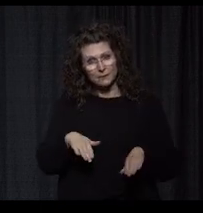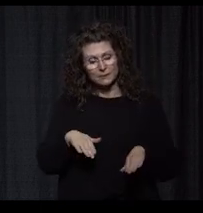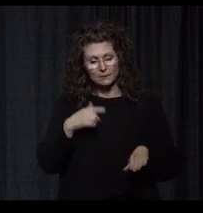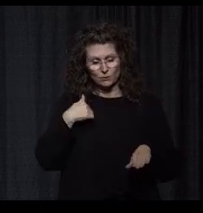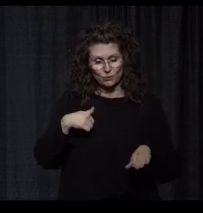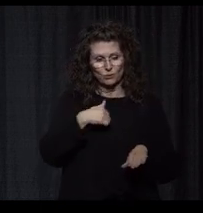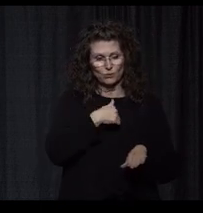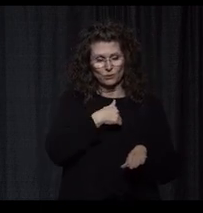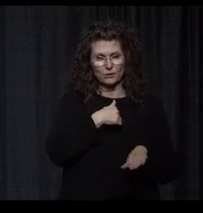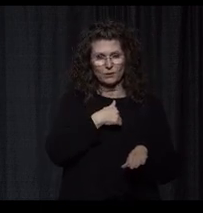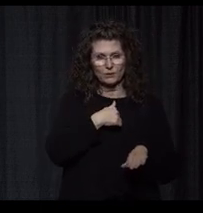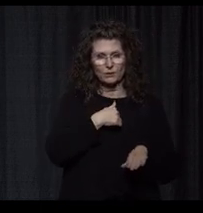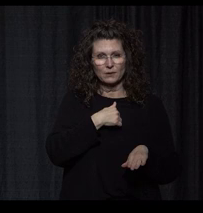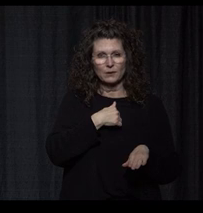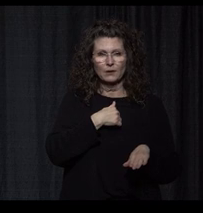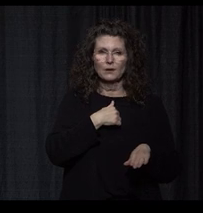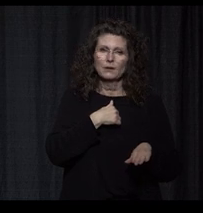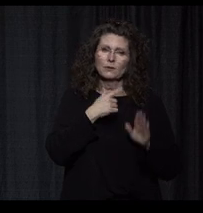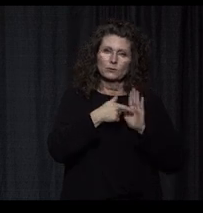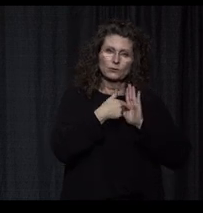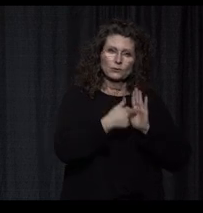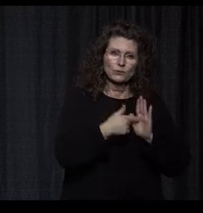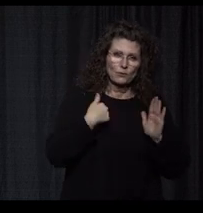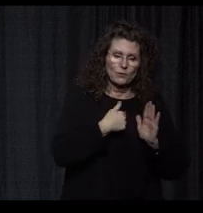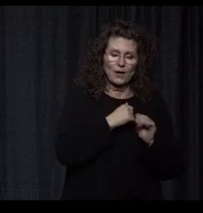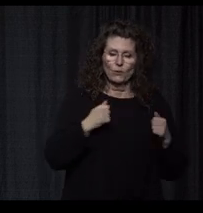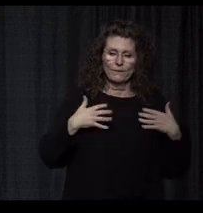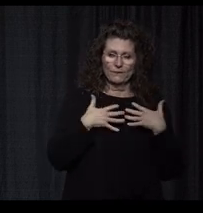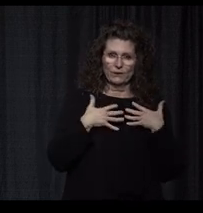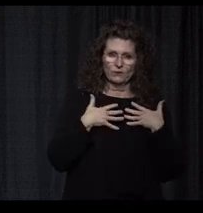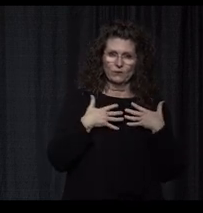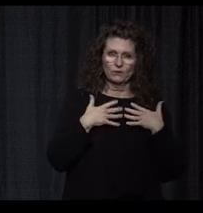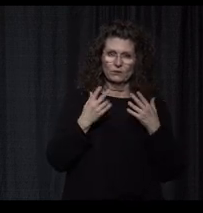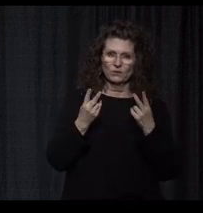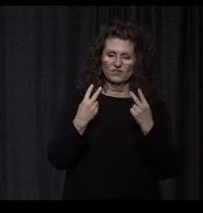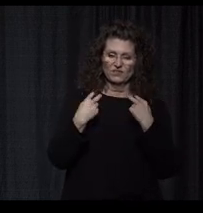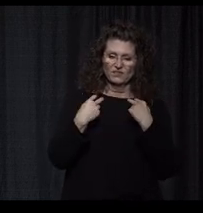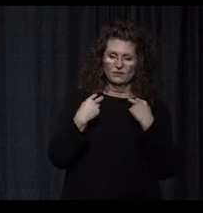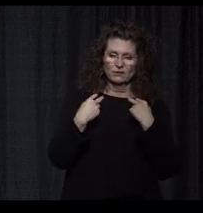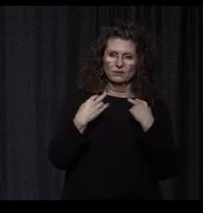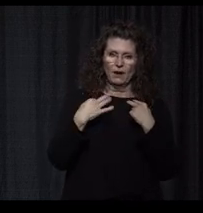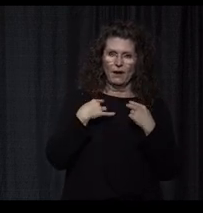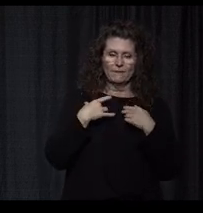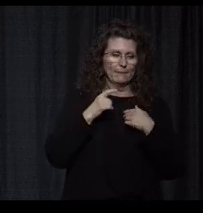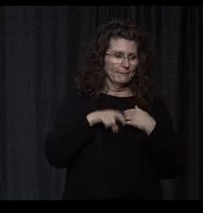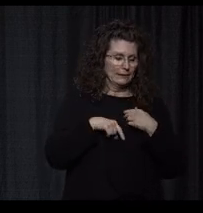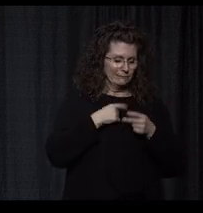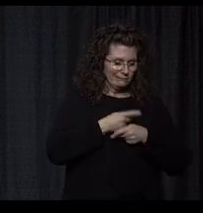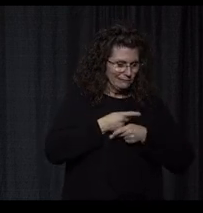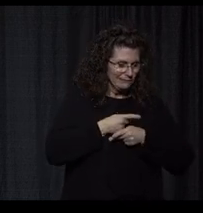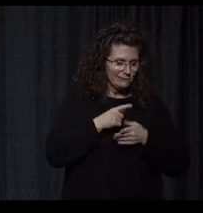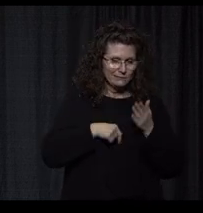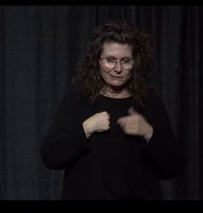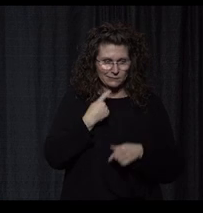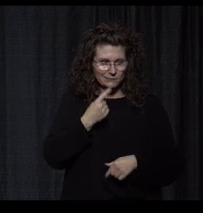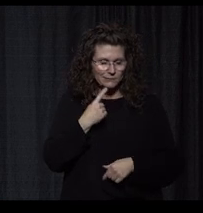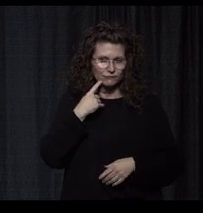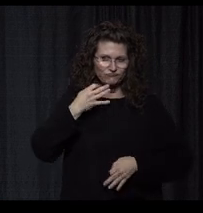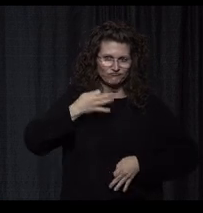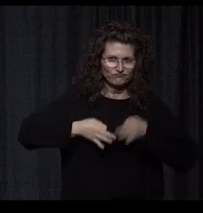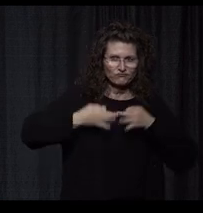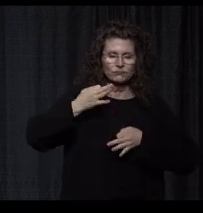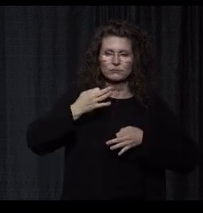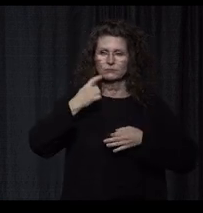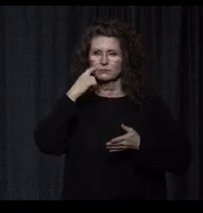face of our own fear, fear of contempt, of censure, or some judgment or